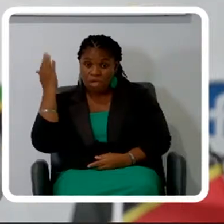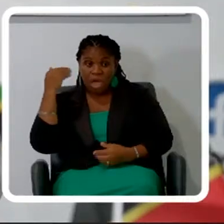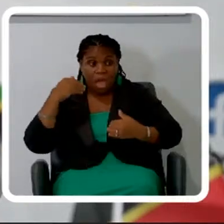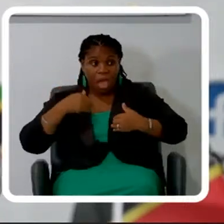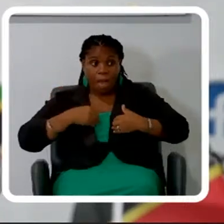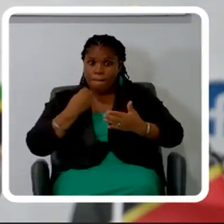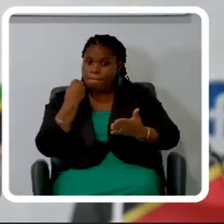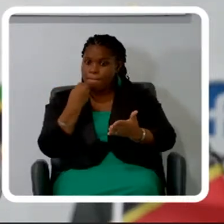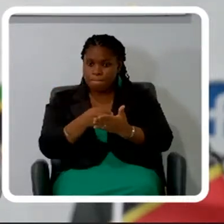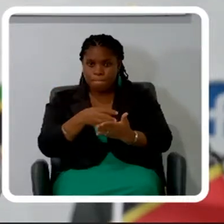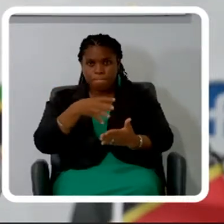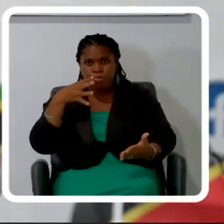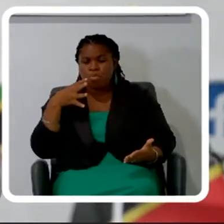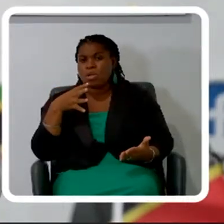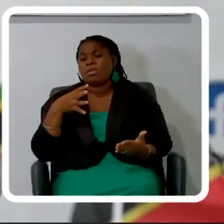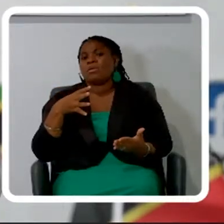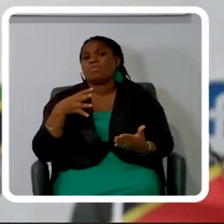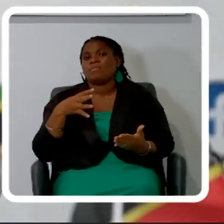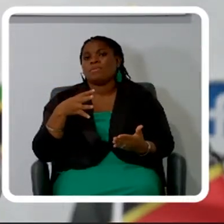for.